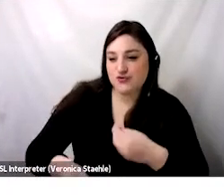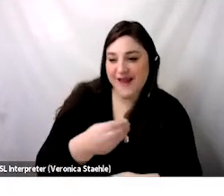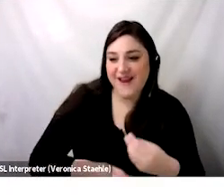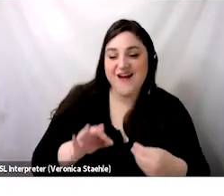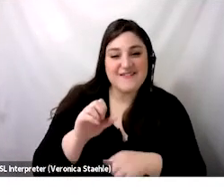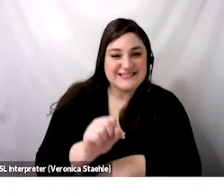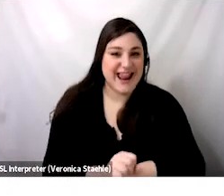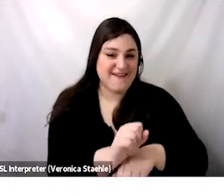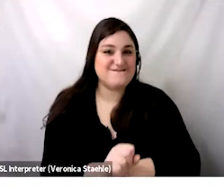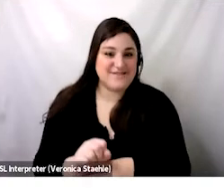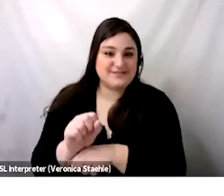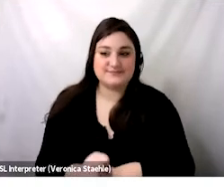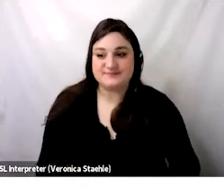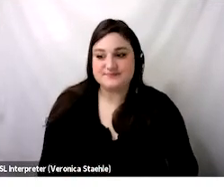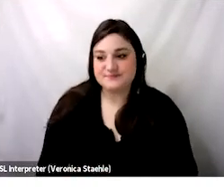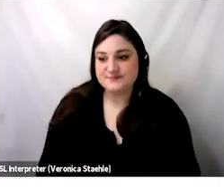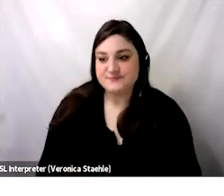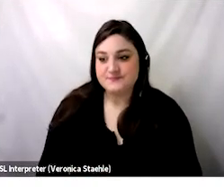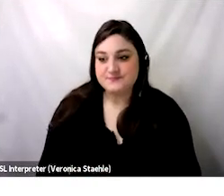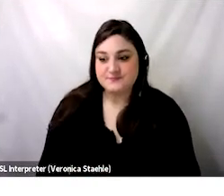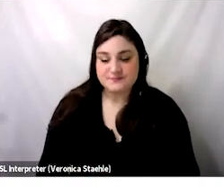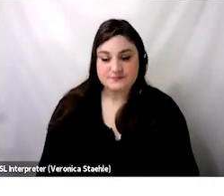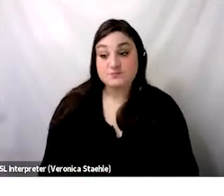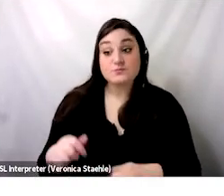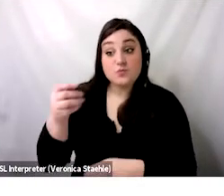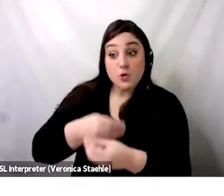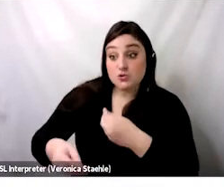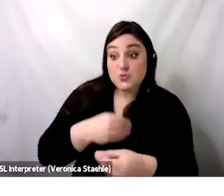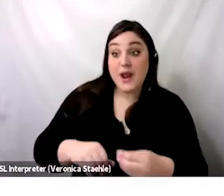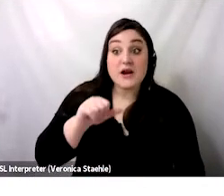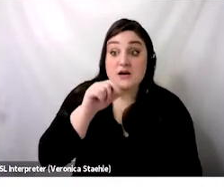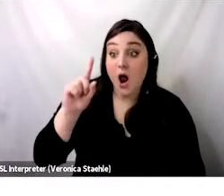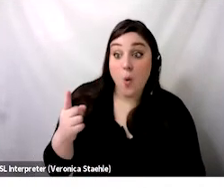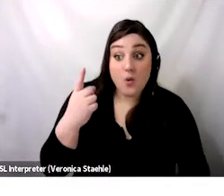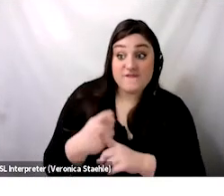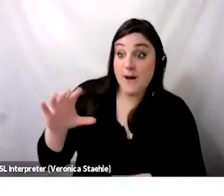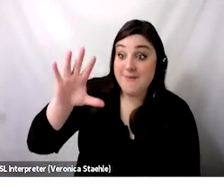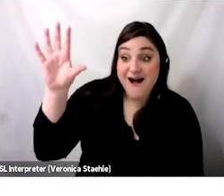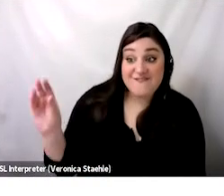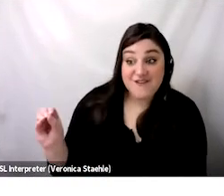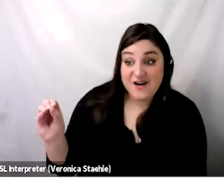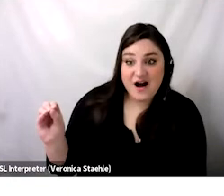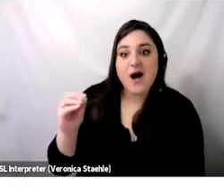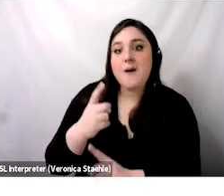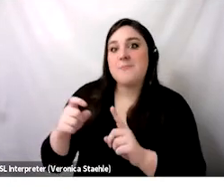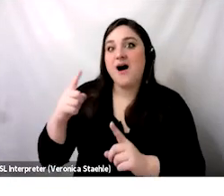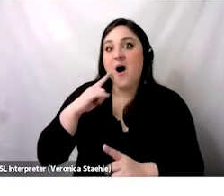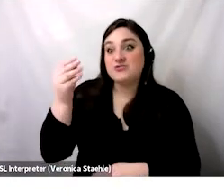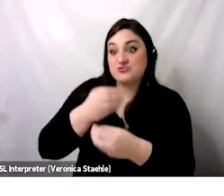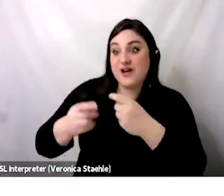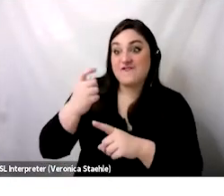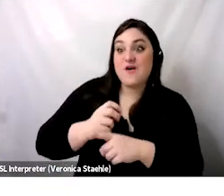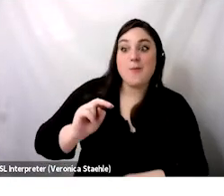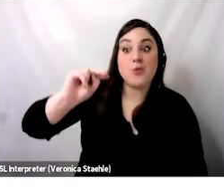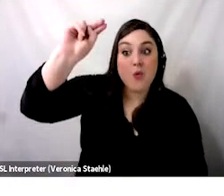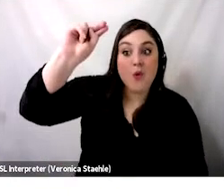from Africa, but now from the northern part of America back into the slave